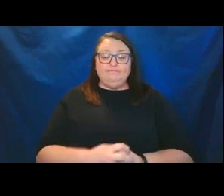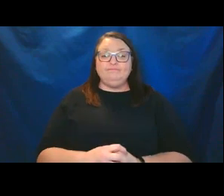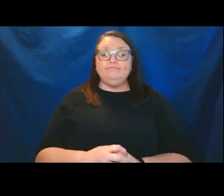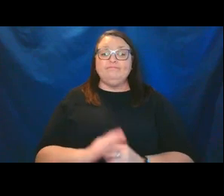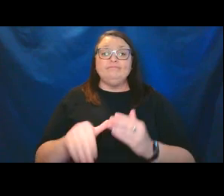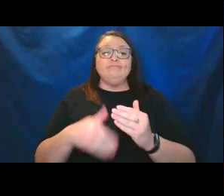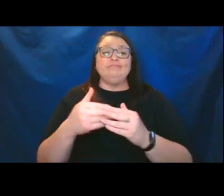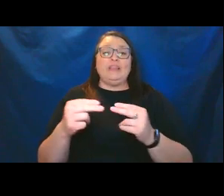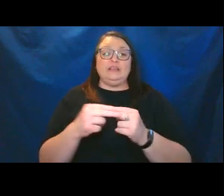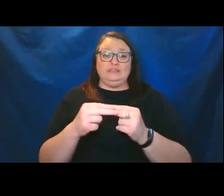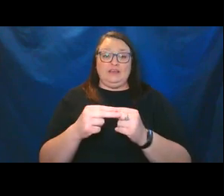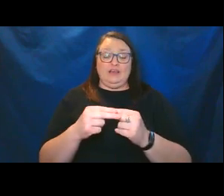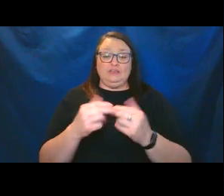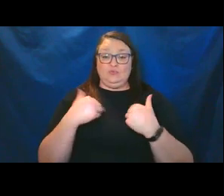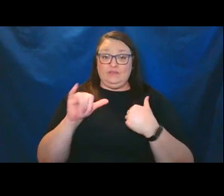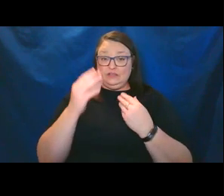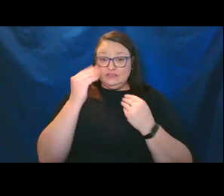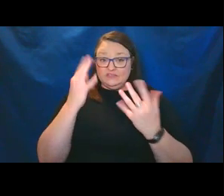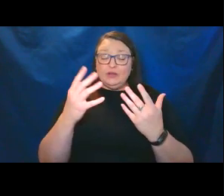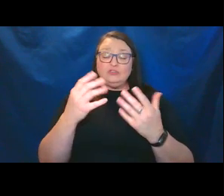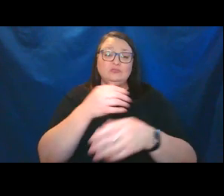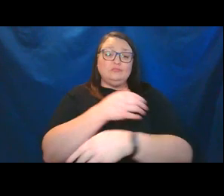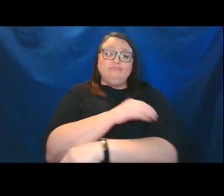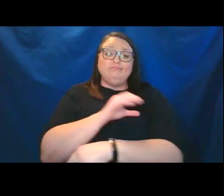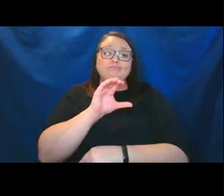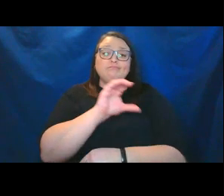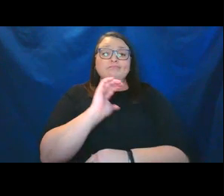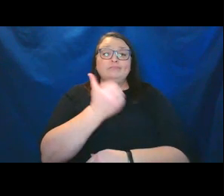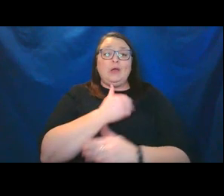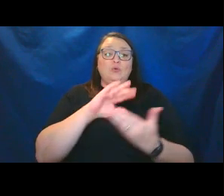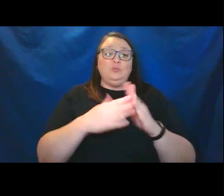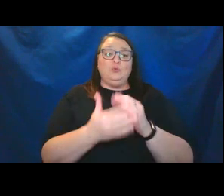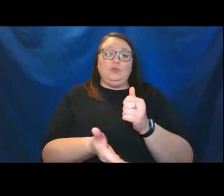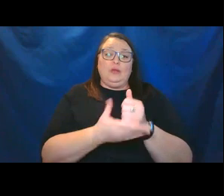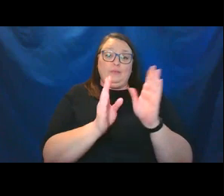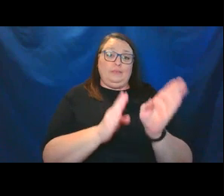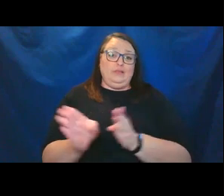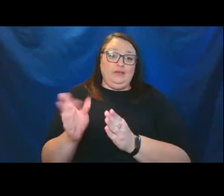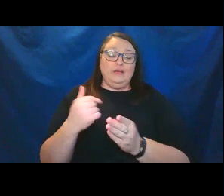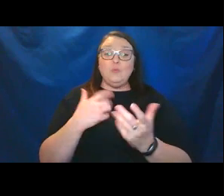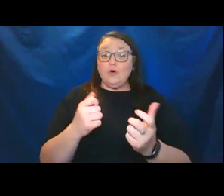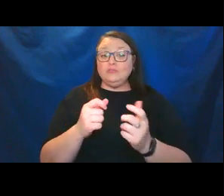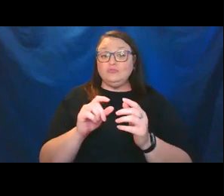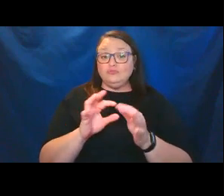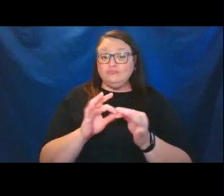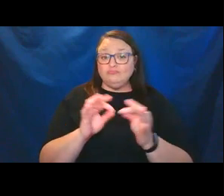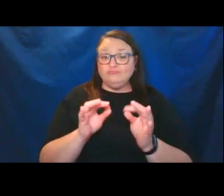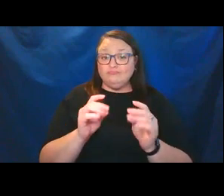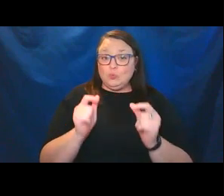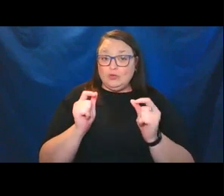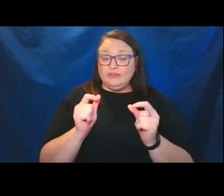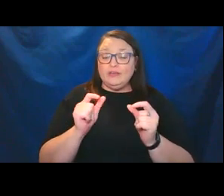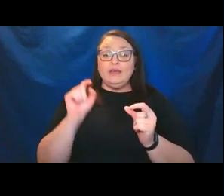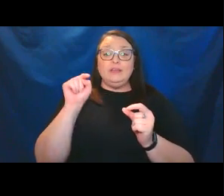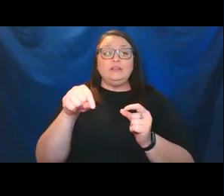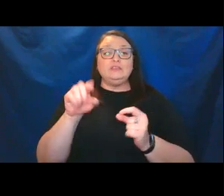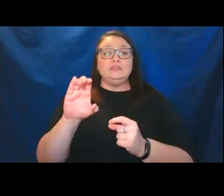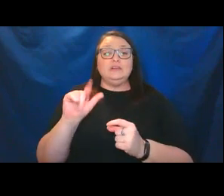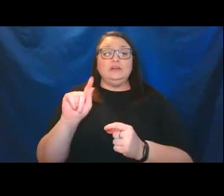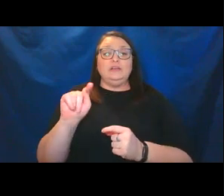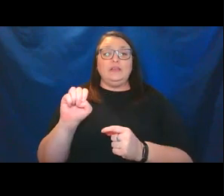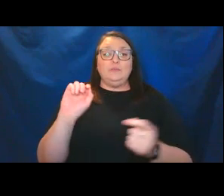So having this information is just to empower our community to help plan. And I just wanted to point out real quickly, this was a climate change